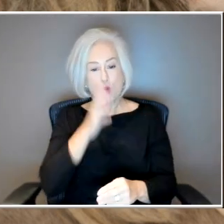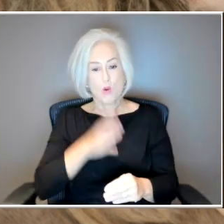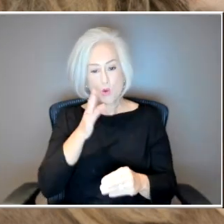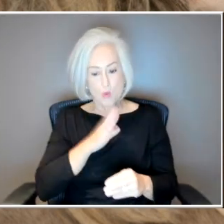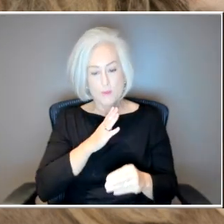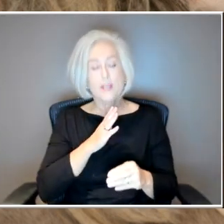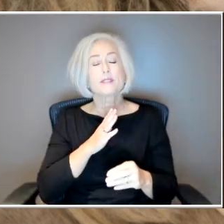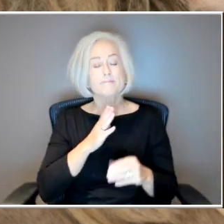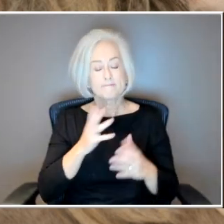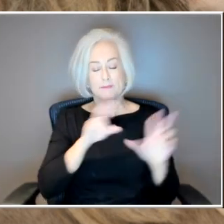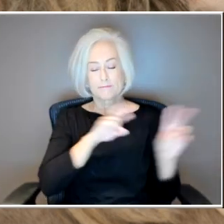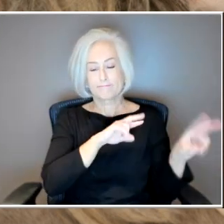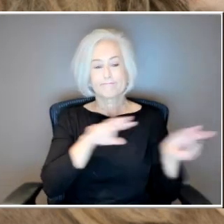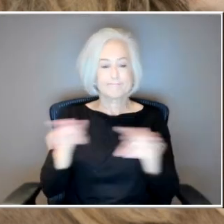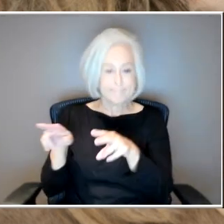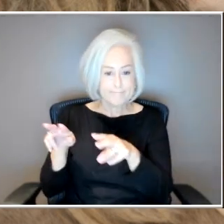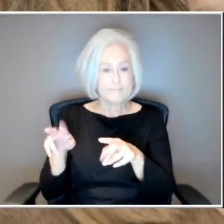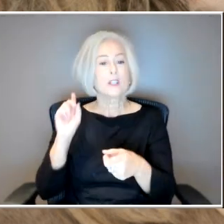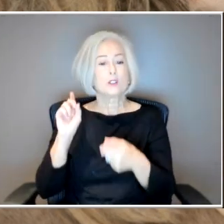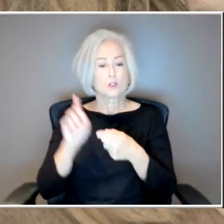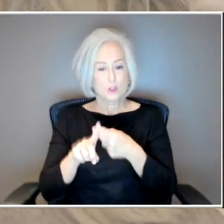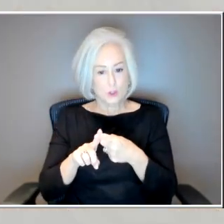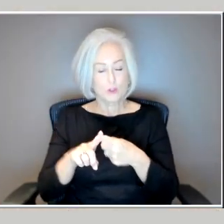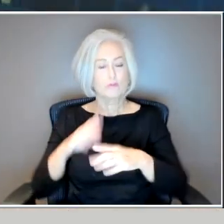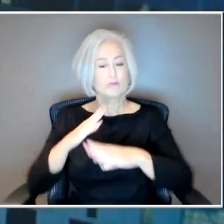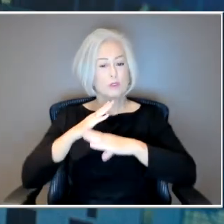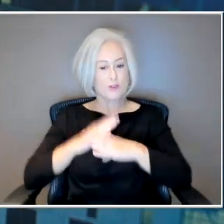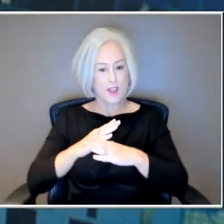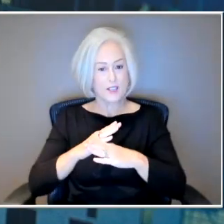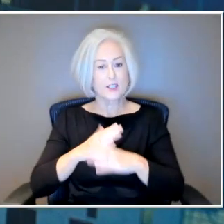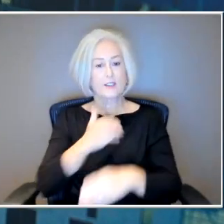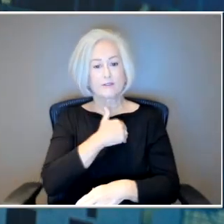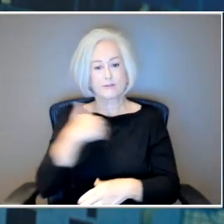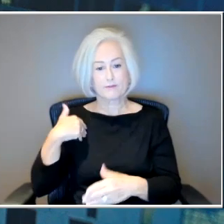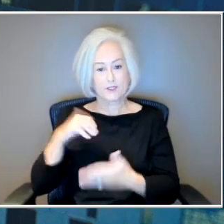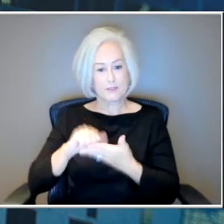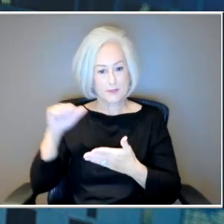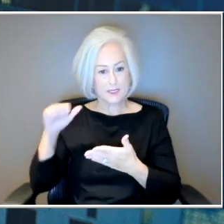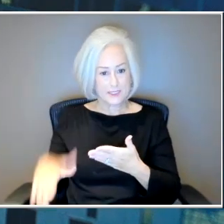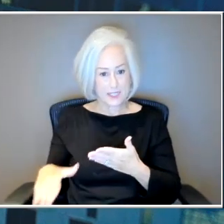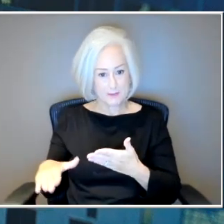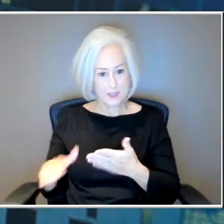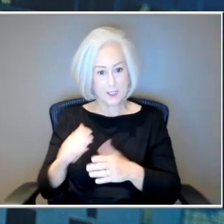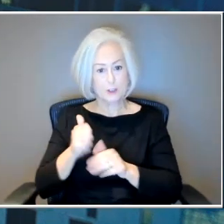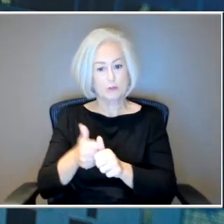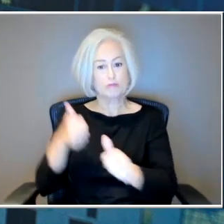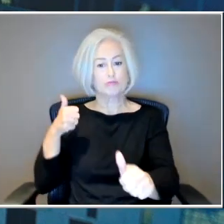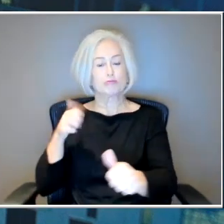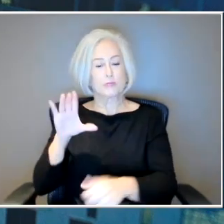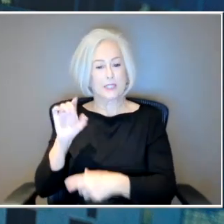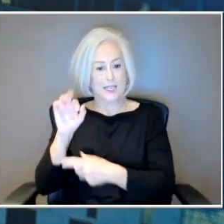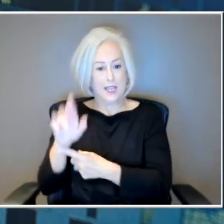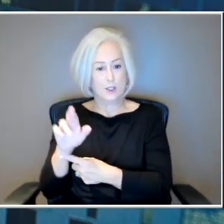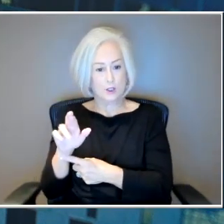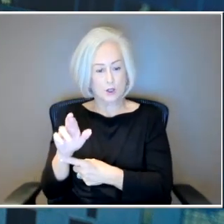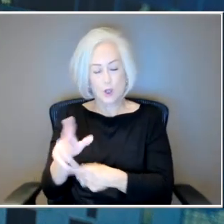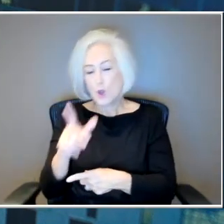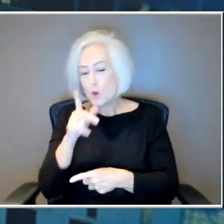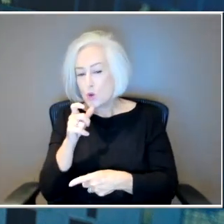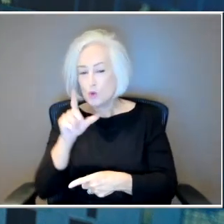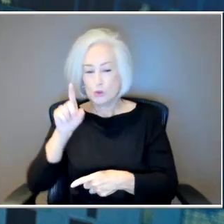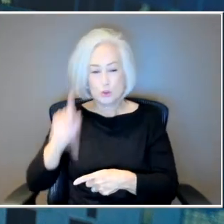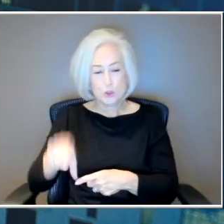prophylactic mastectomies. Today, we are exploring how someone navigates that decision and who should consider having a